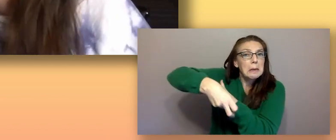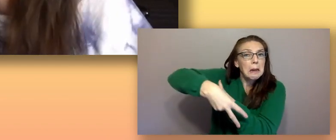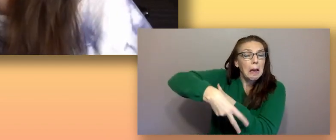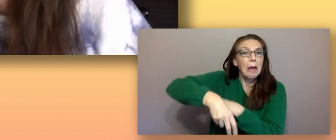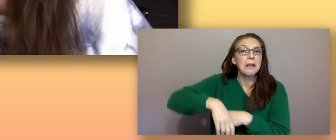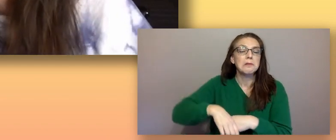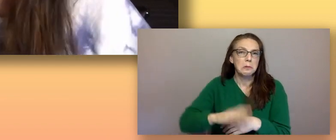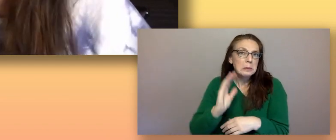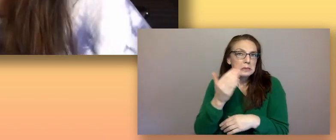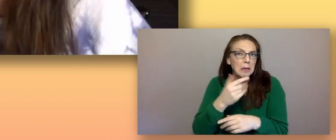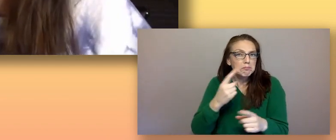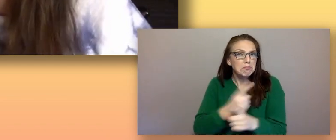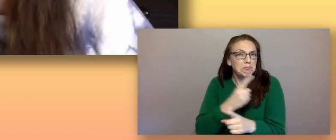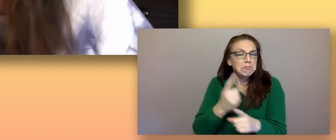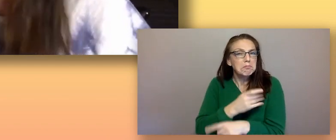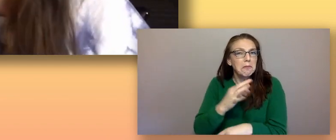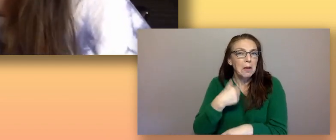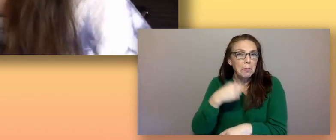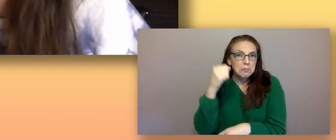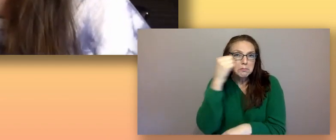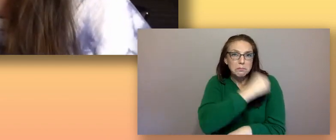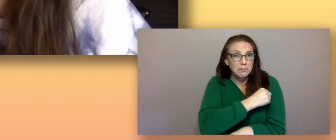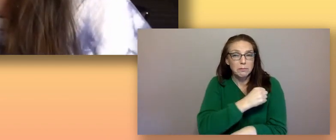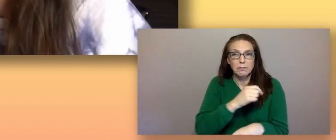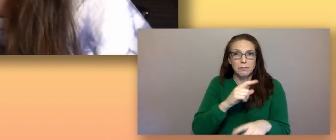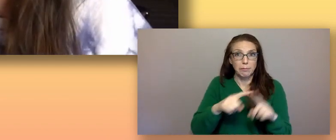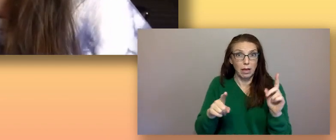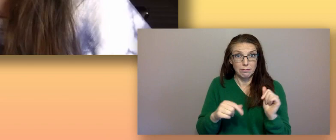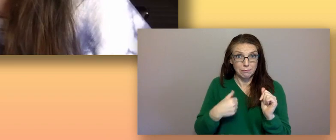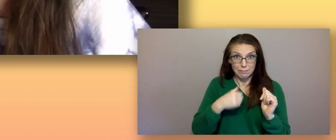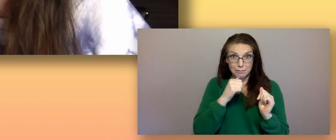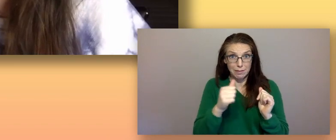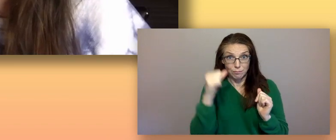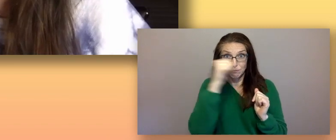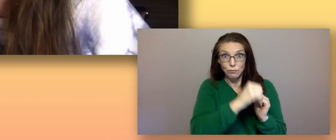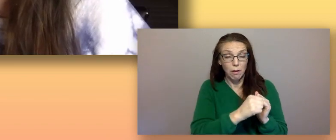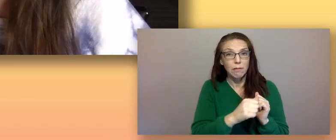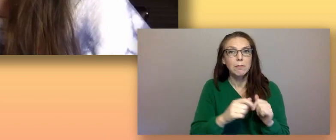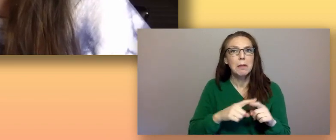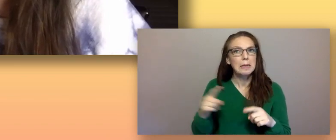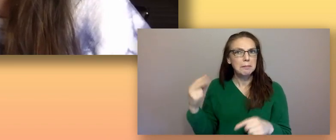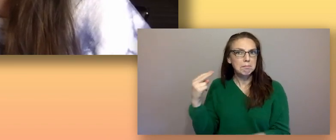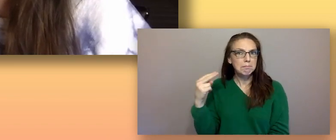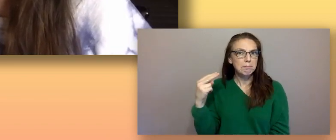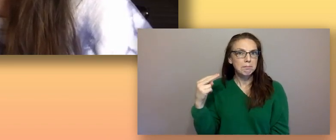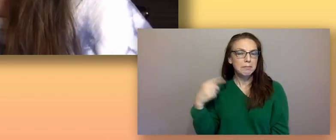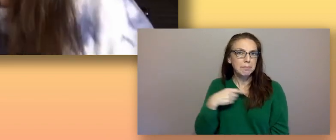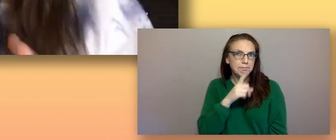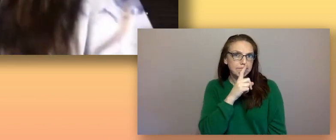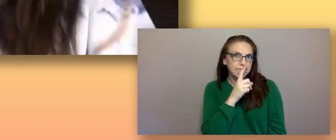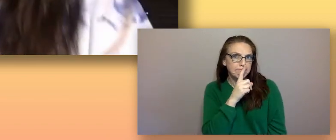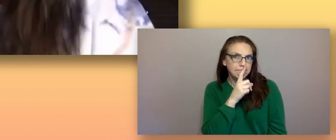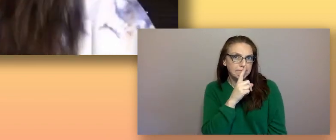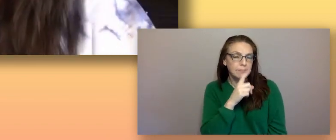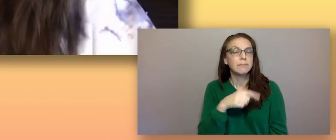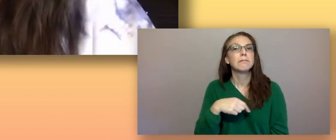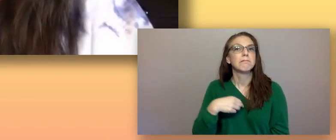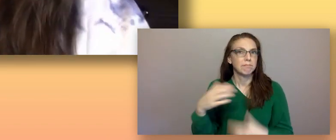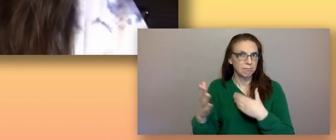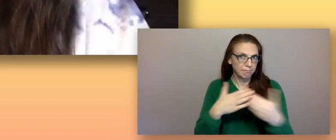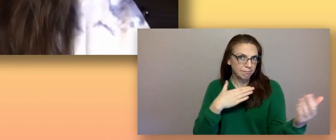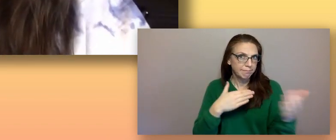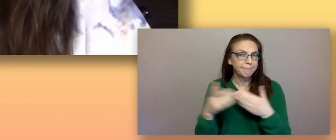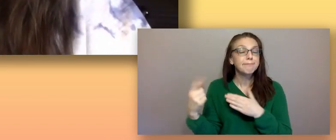would have been a cooler excuse than anything else, but he didn't even say anything about it. So we went to my room, and